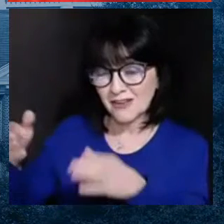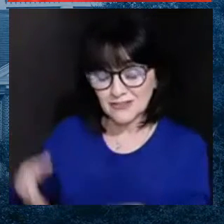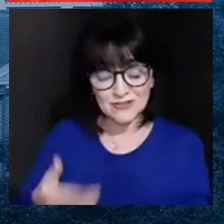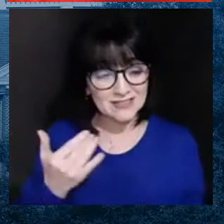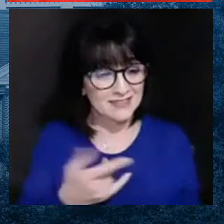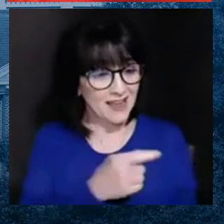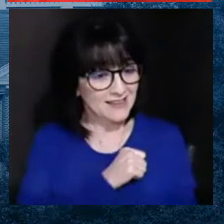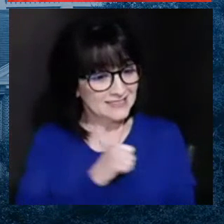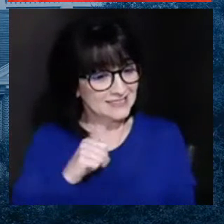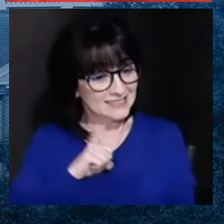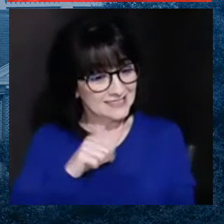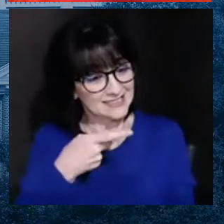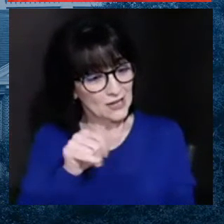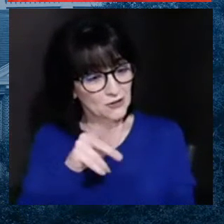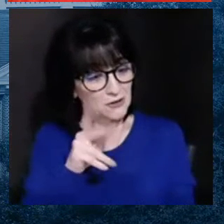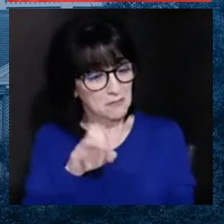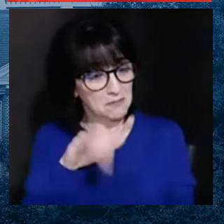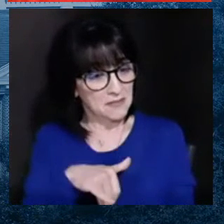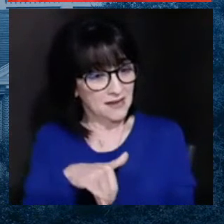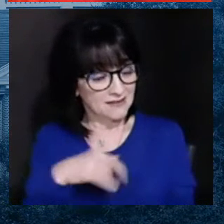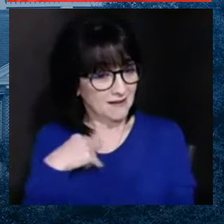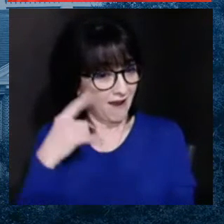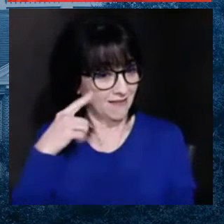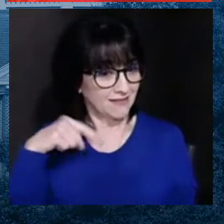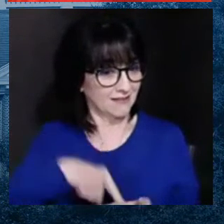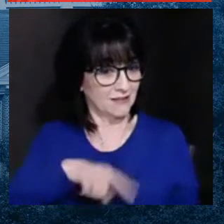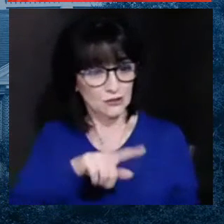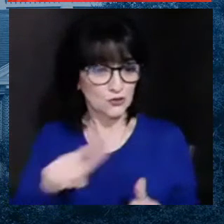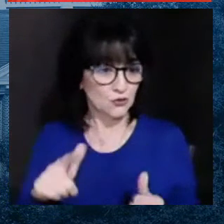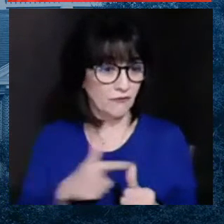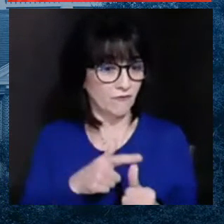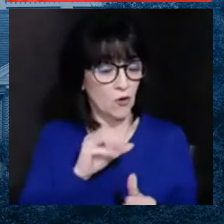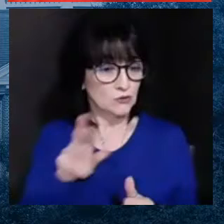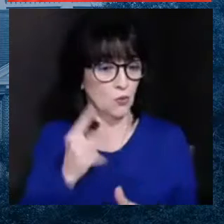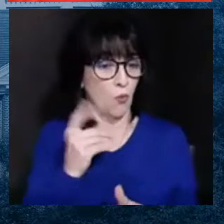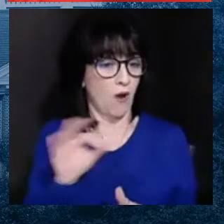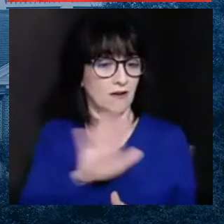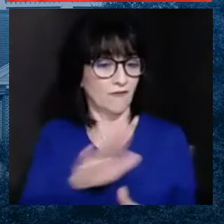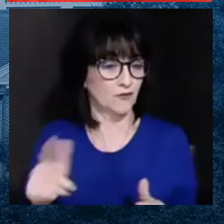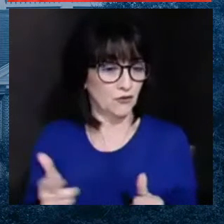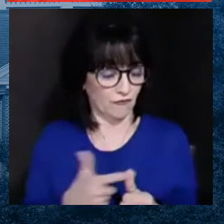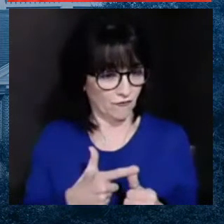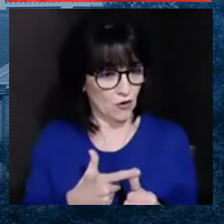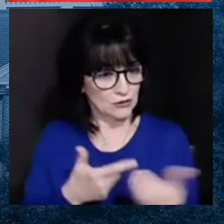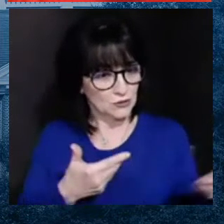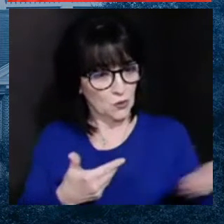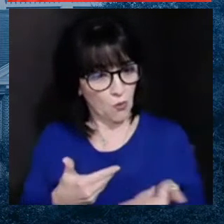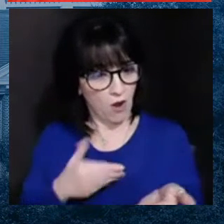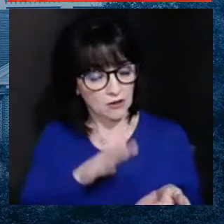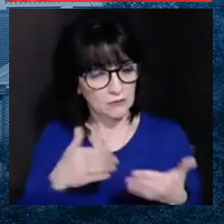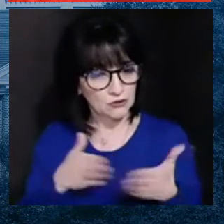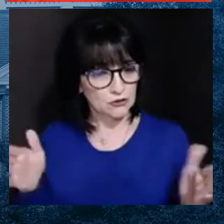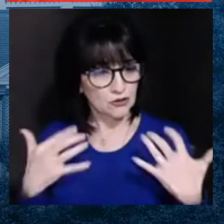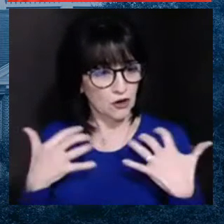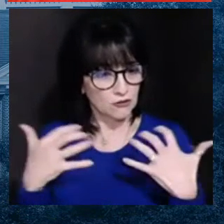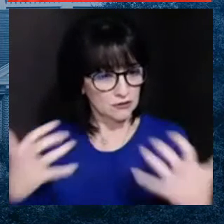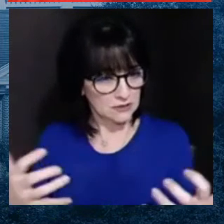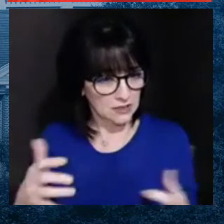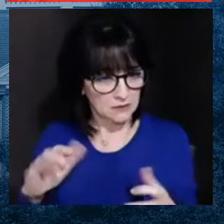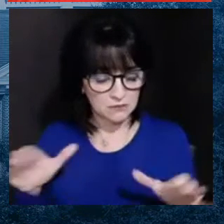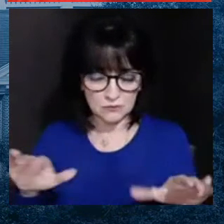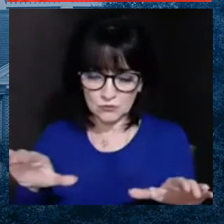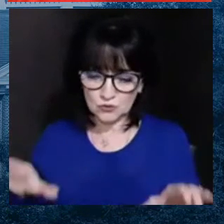not your first. Welcome to the Delaware State Senate, the General Assembly, doing the good work of the people of our state and your